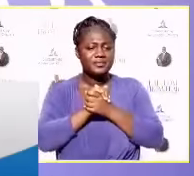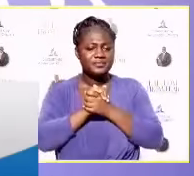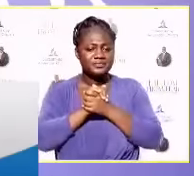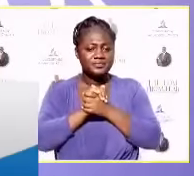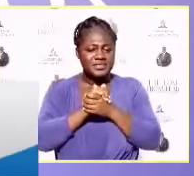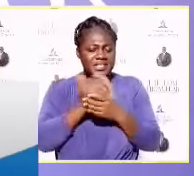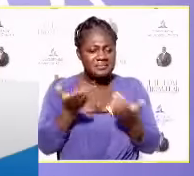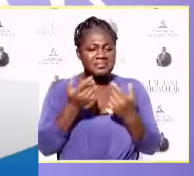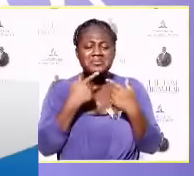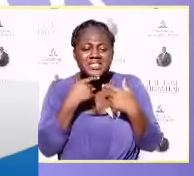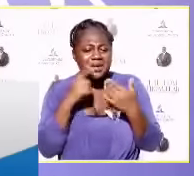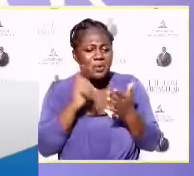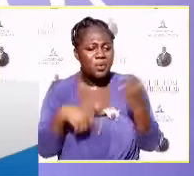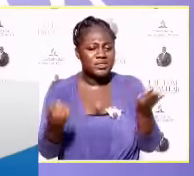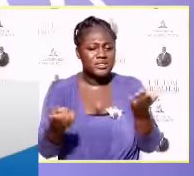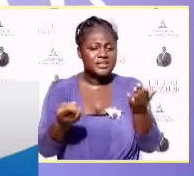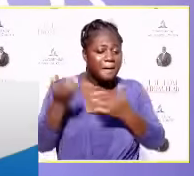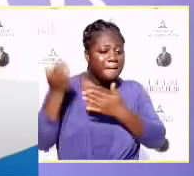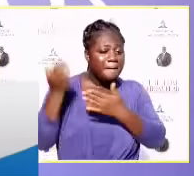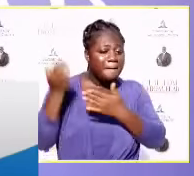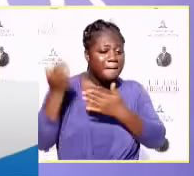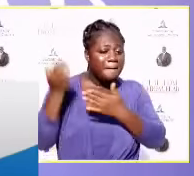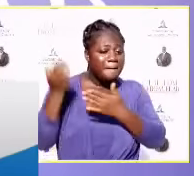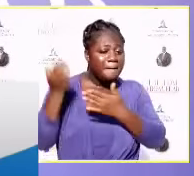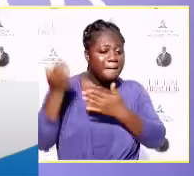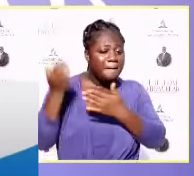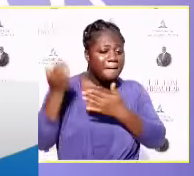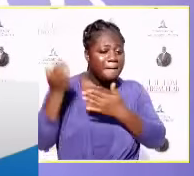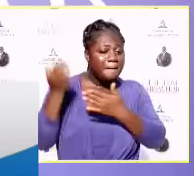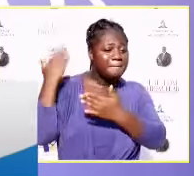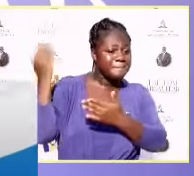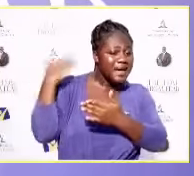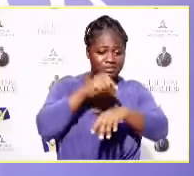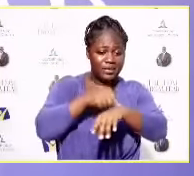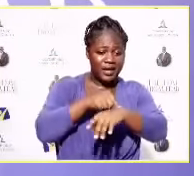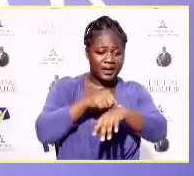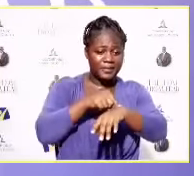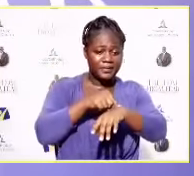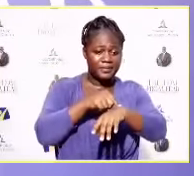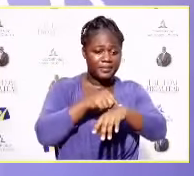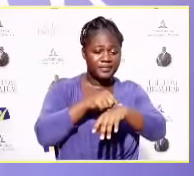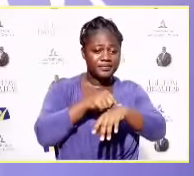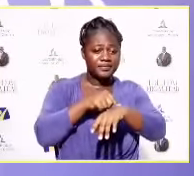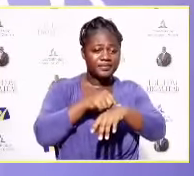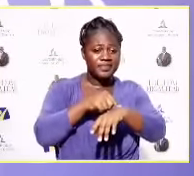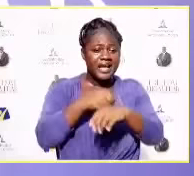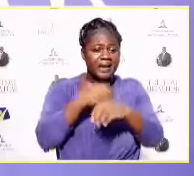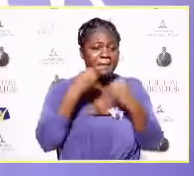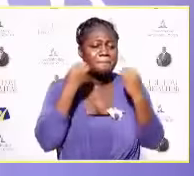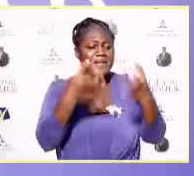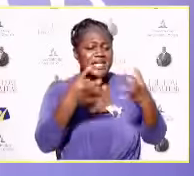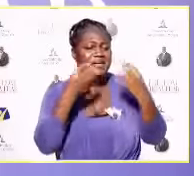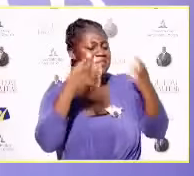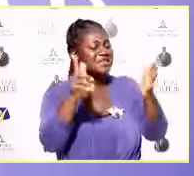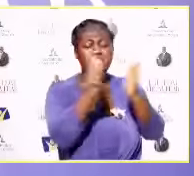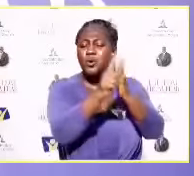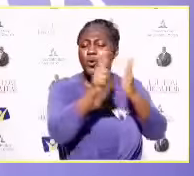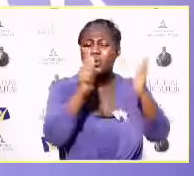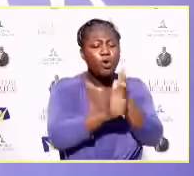saying? In the days of Noah, there was so much lawlessness